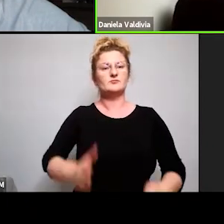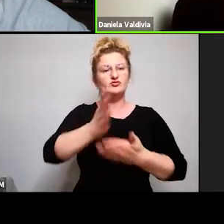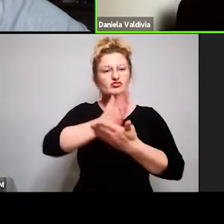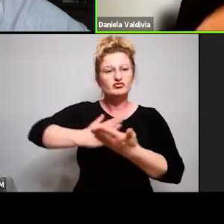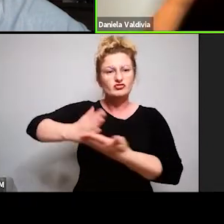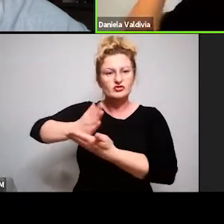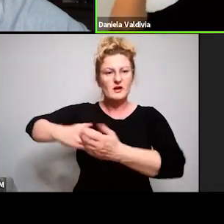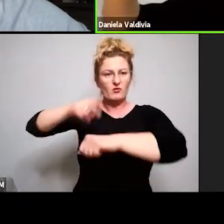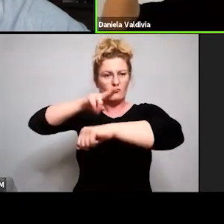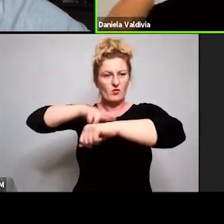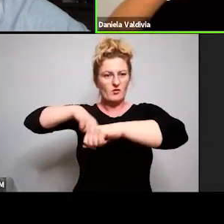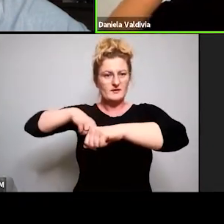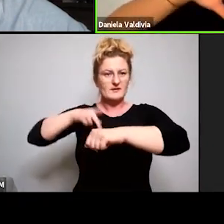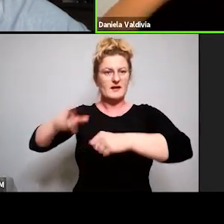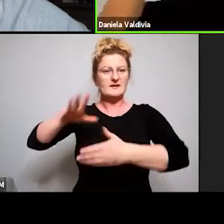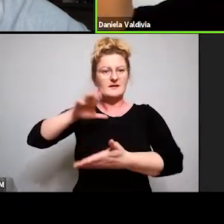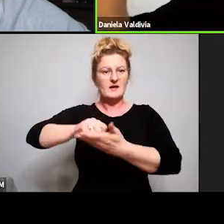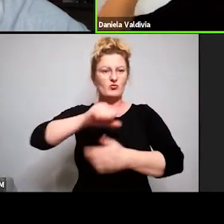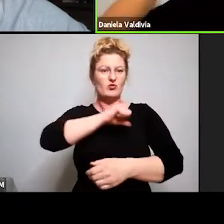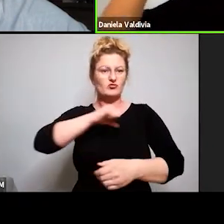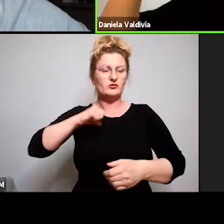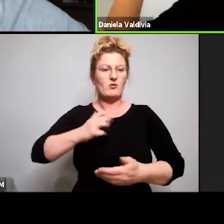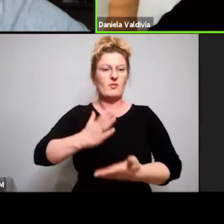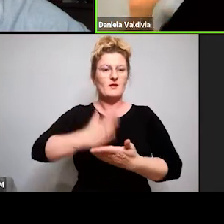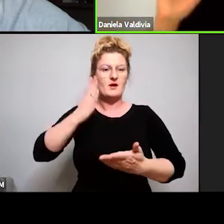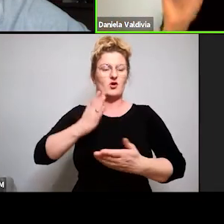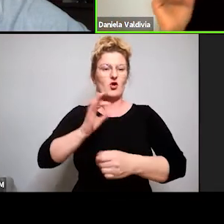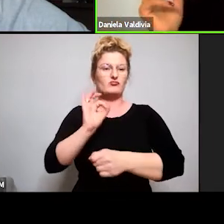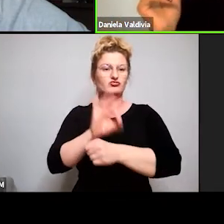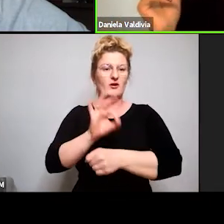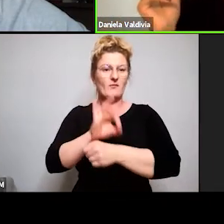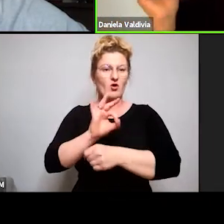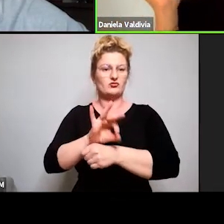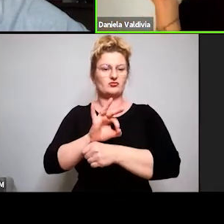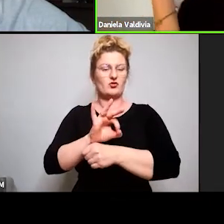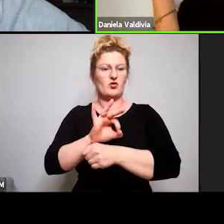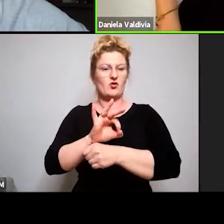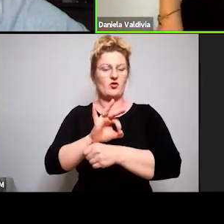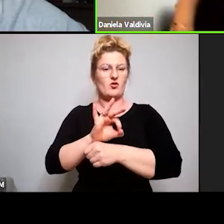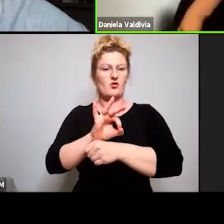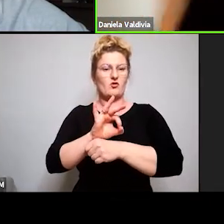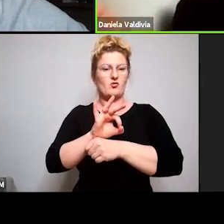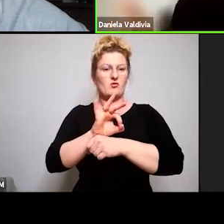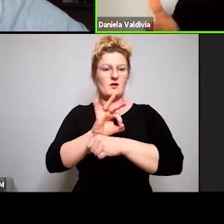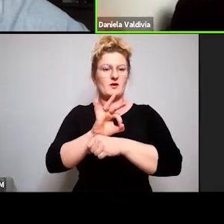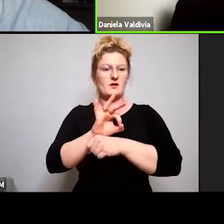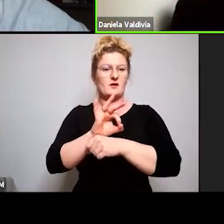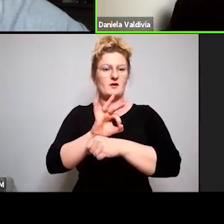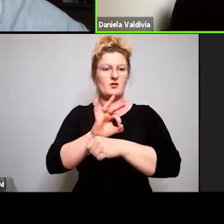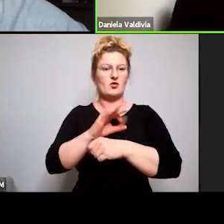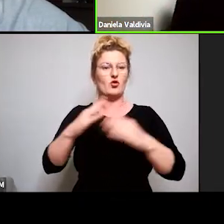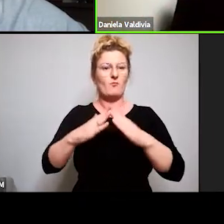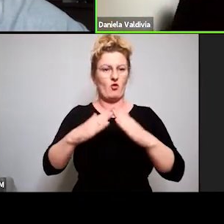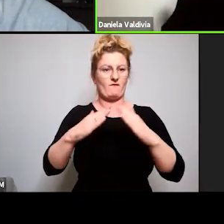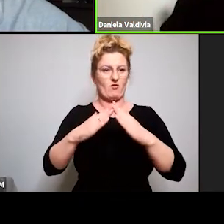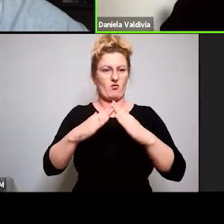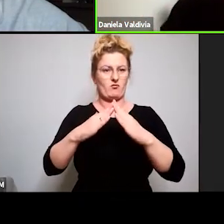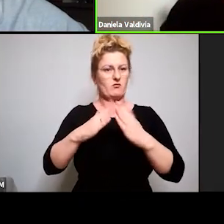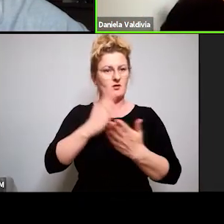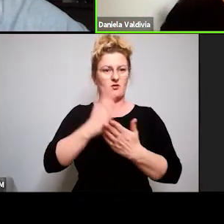maybe, and it has a different commandant, and you know, a lot of people working in there, and it has women and men as well.